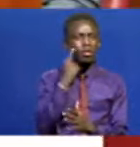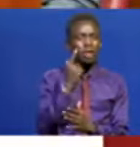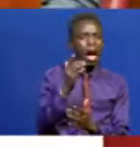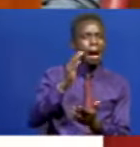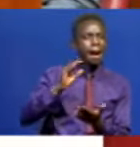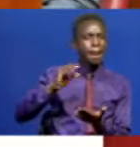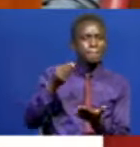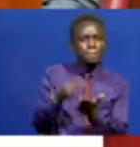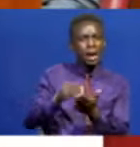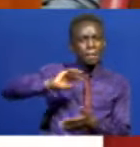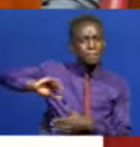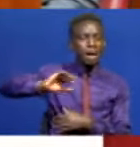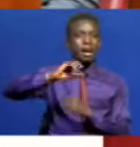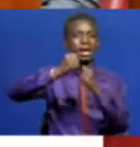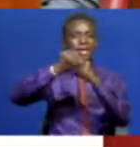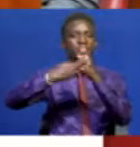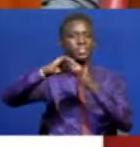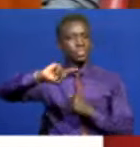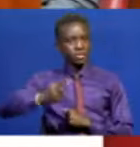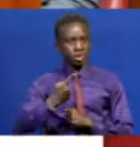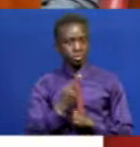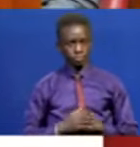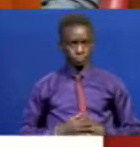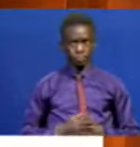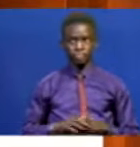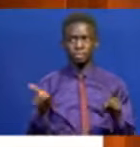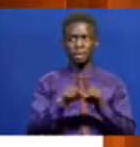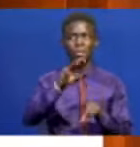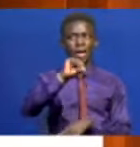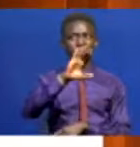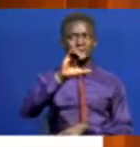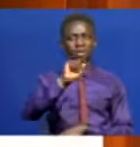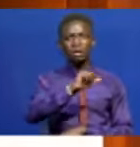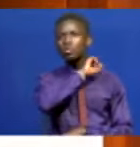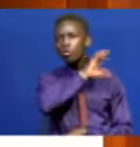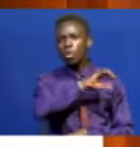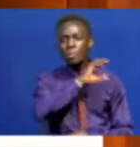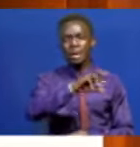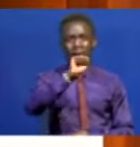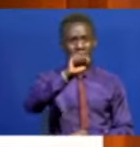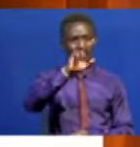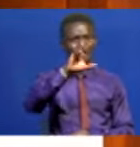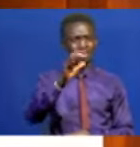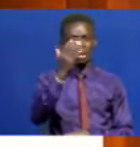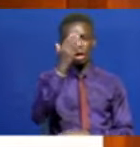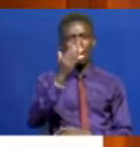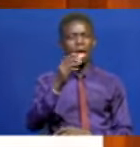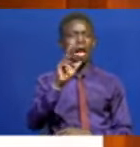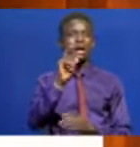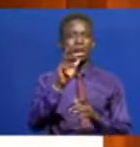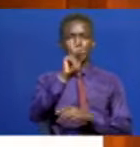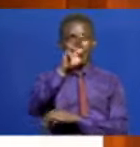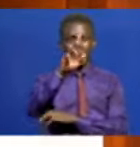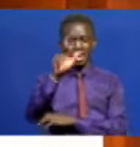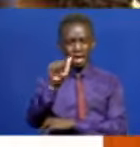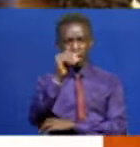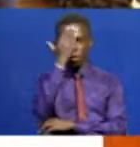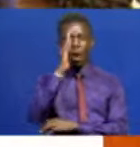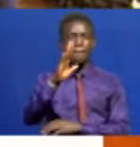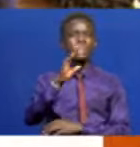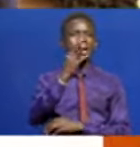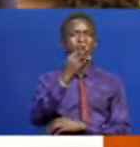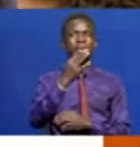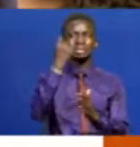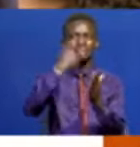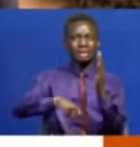18,644. The MCAs also faulted the Kenya Revenue Authority for imposing 30% taxes on their 2 million shillings car grants. We